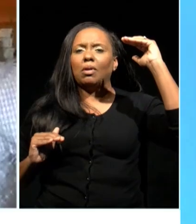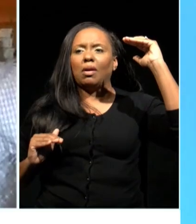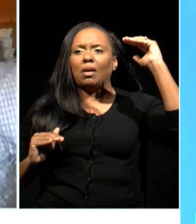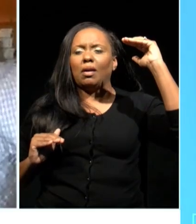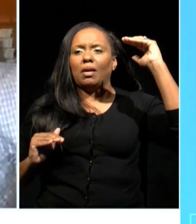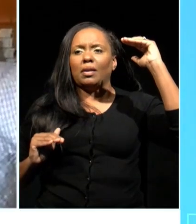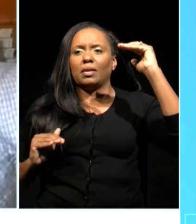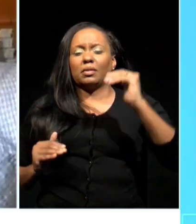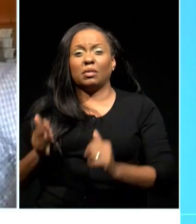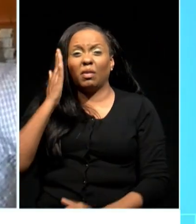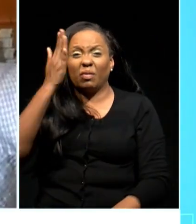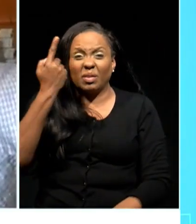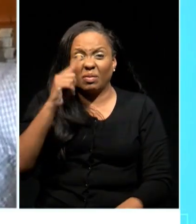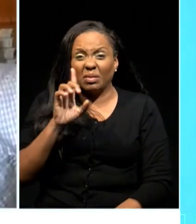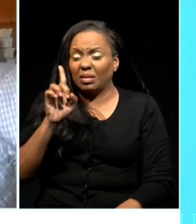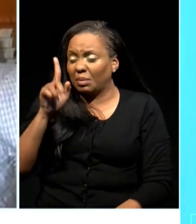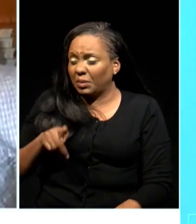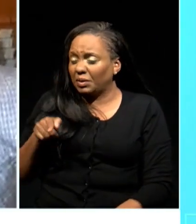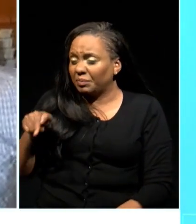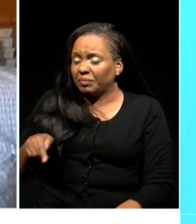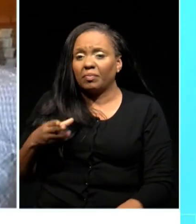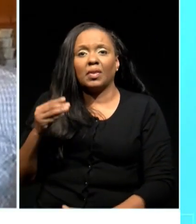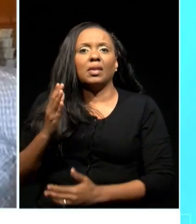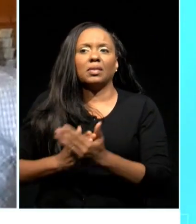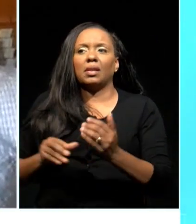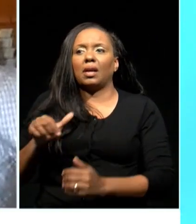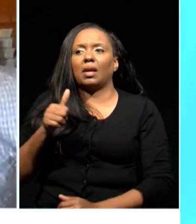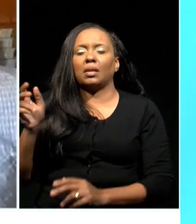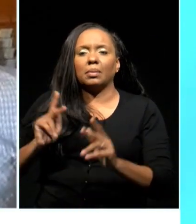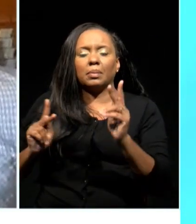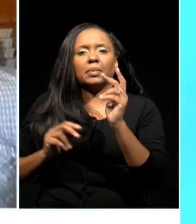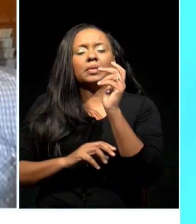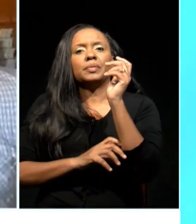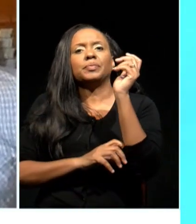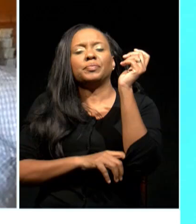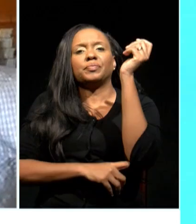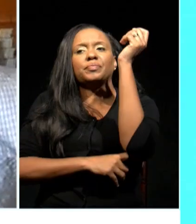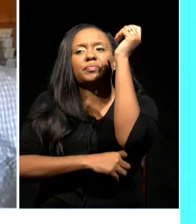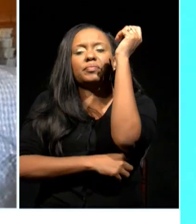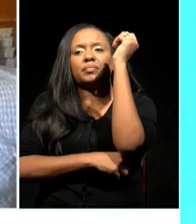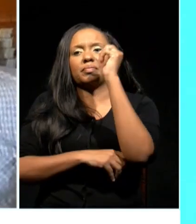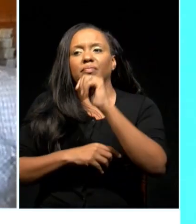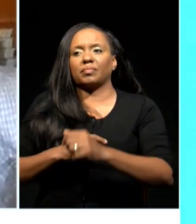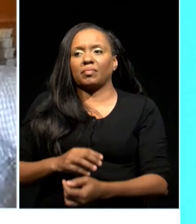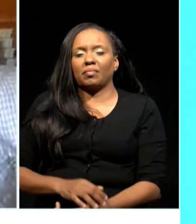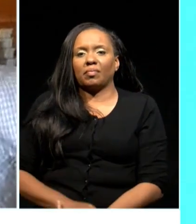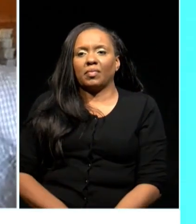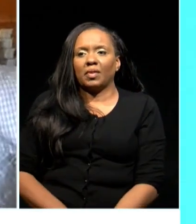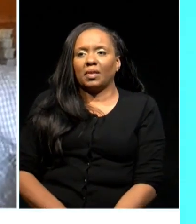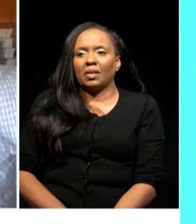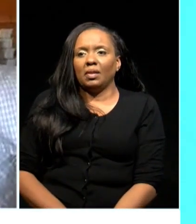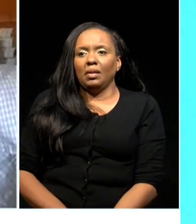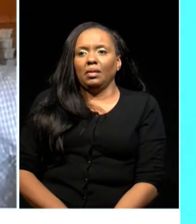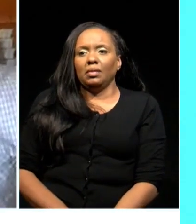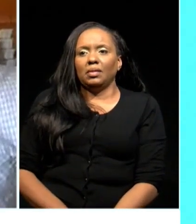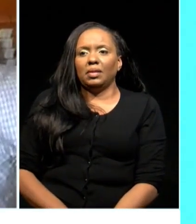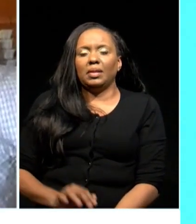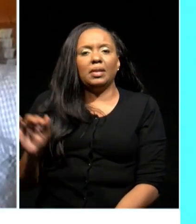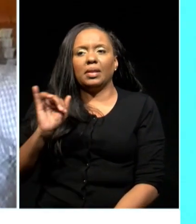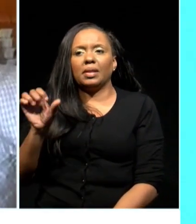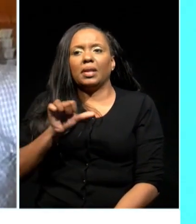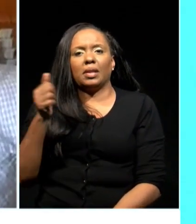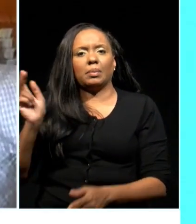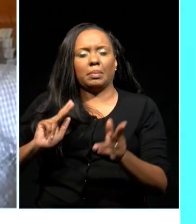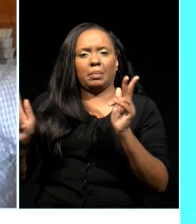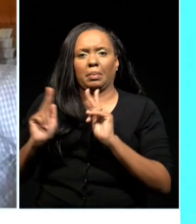not just her. I think a number of the candidates who run last night, especially those who were the continued losers from 2018. I